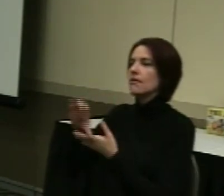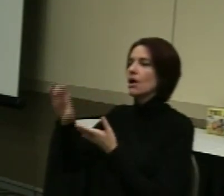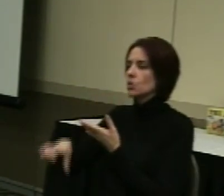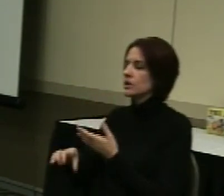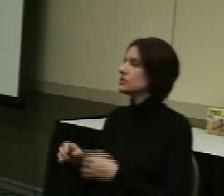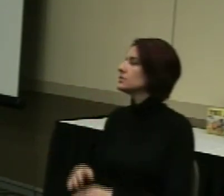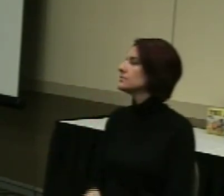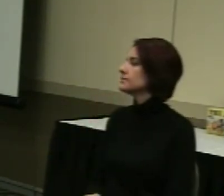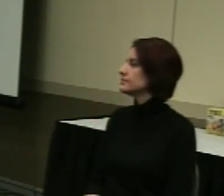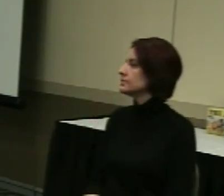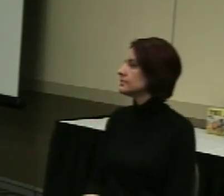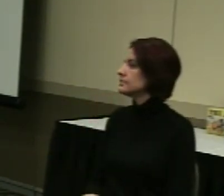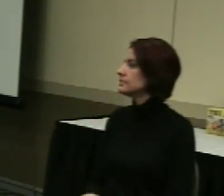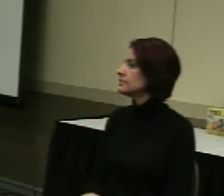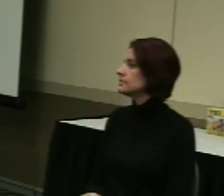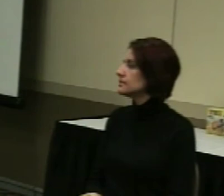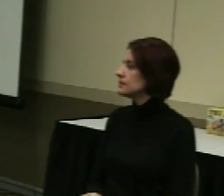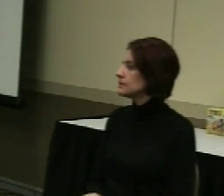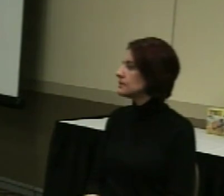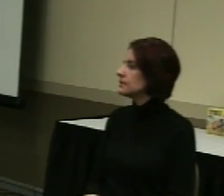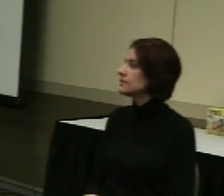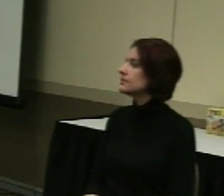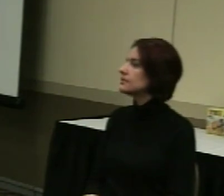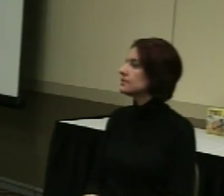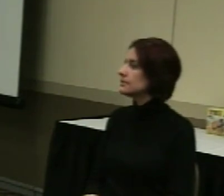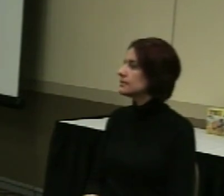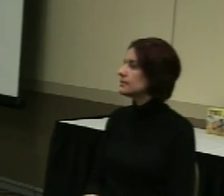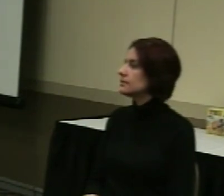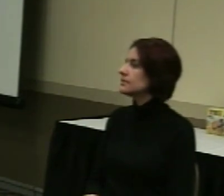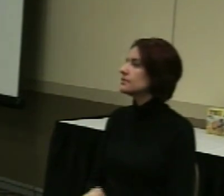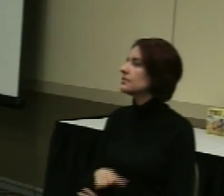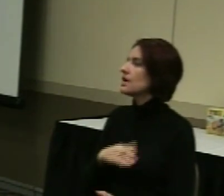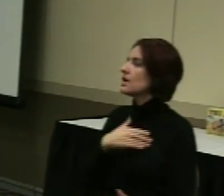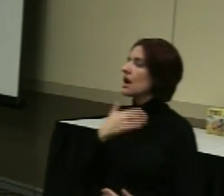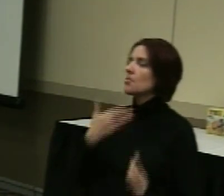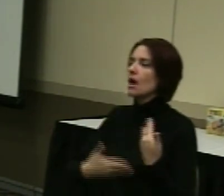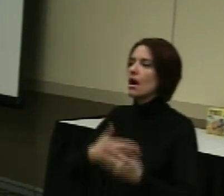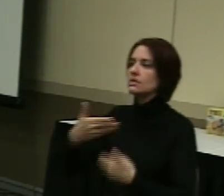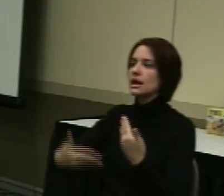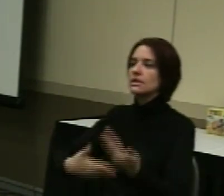Observe both process and product.